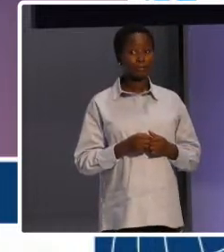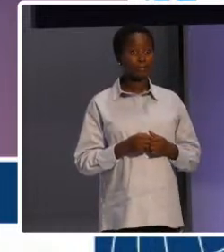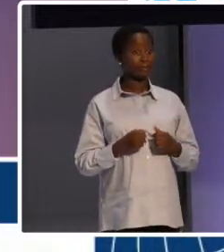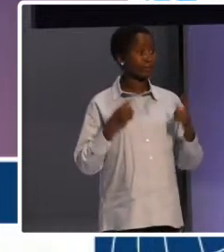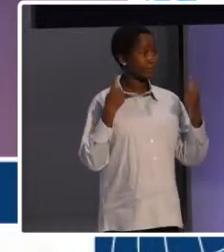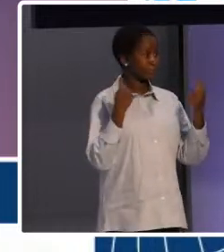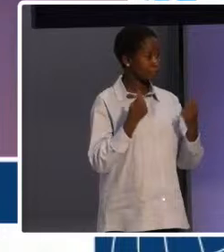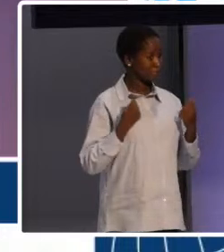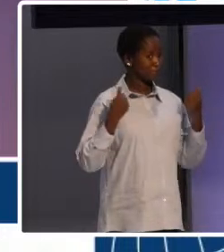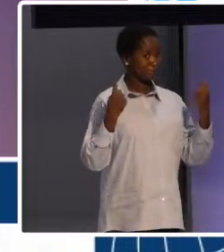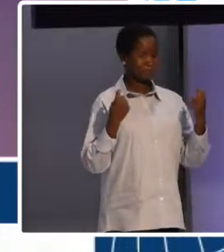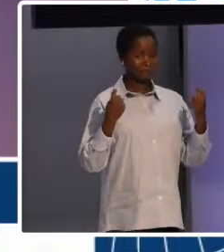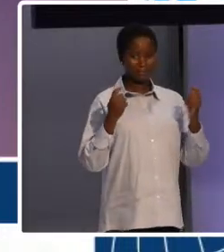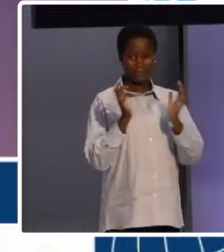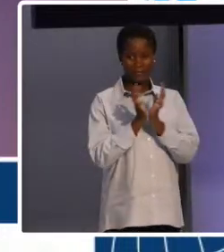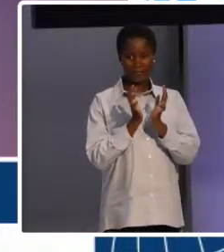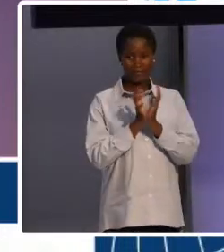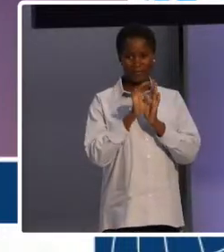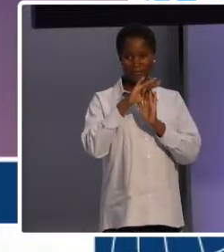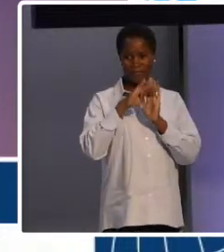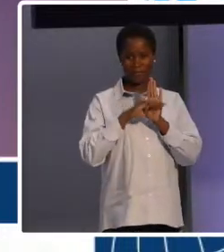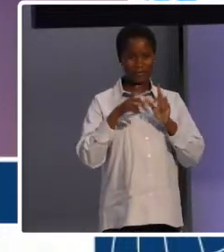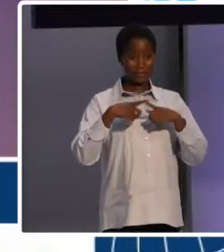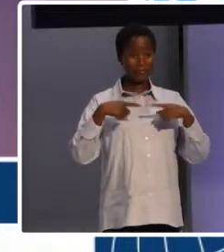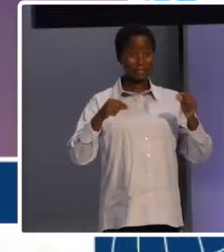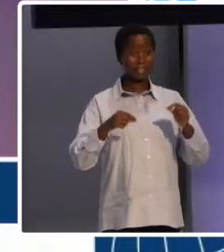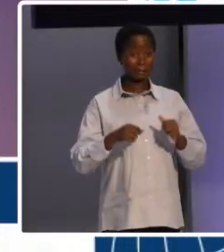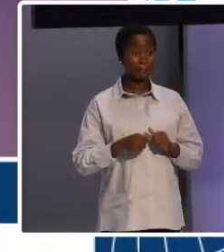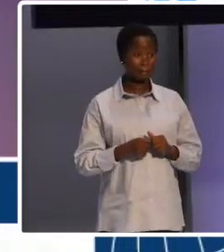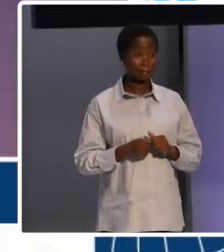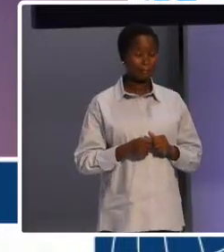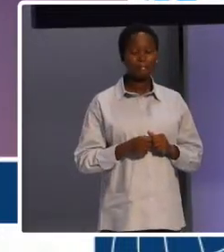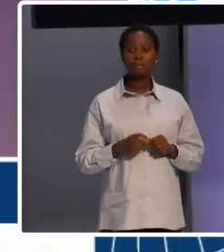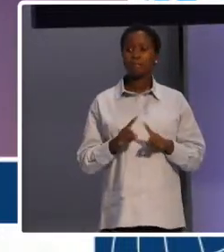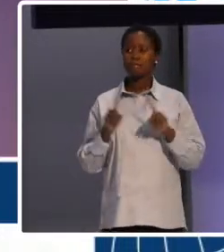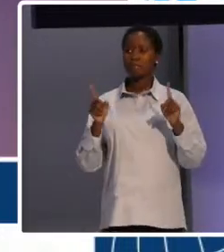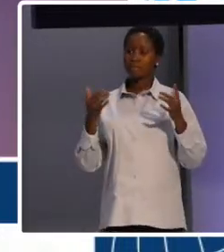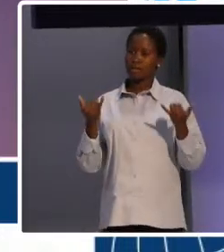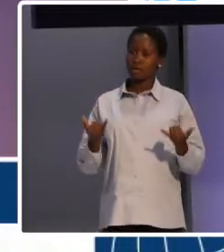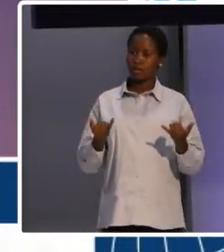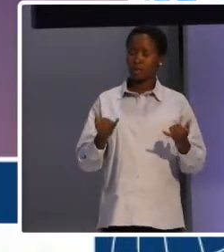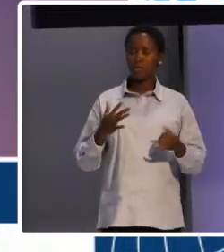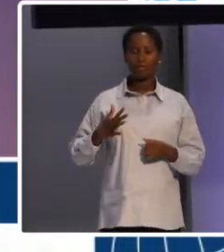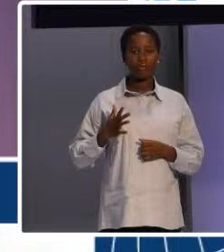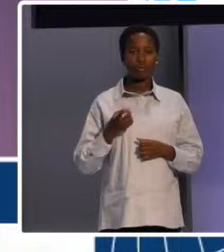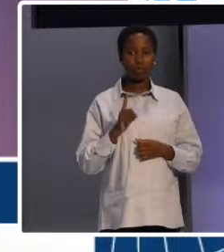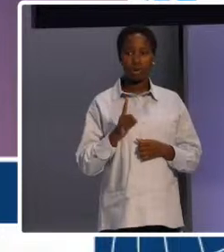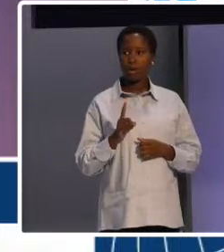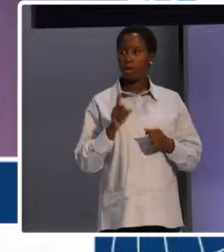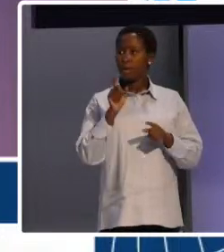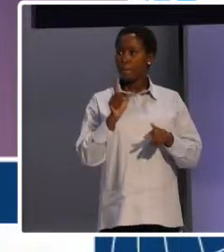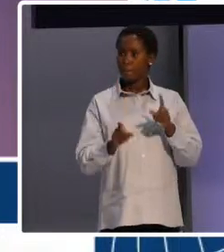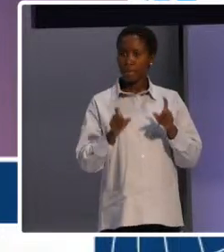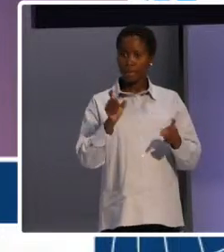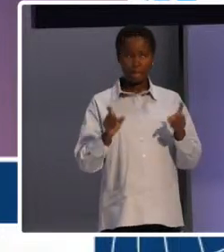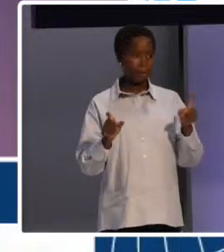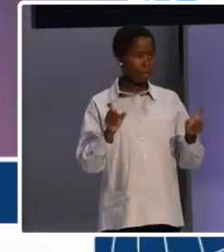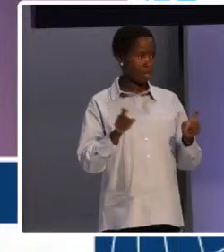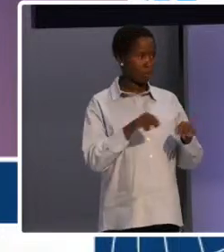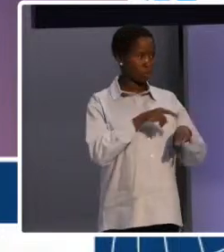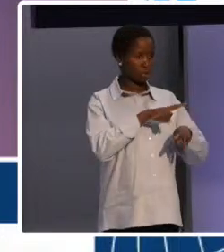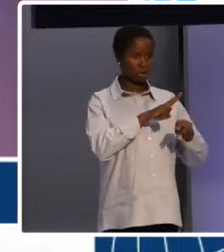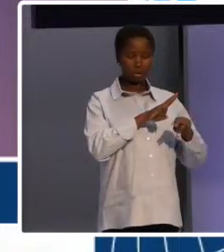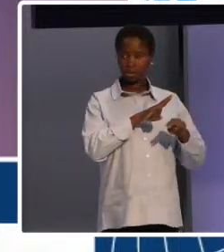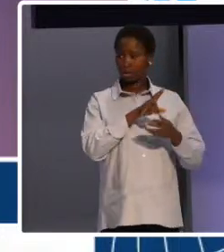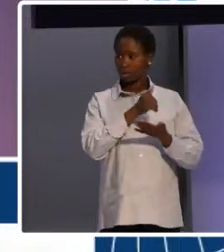program concludes, we are going to allow the people that are sitting at